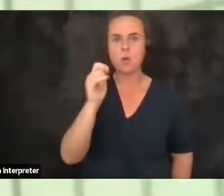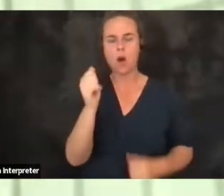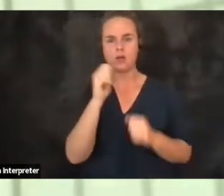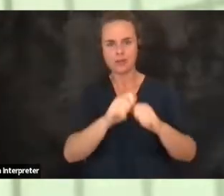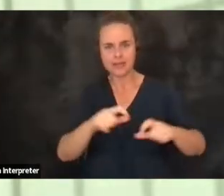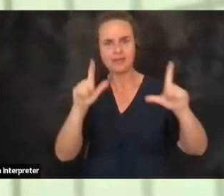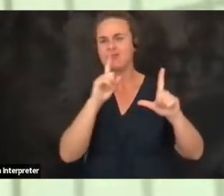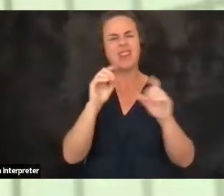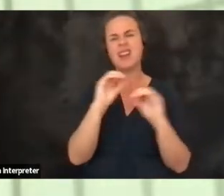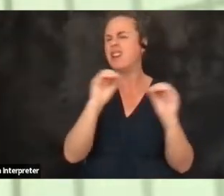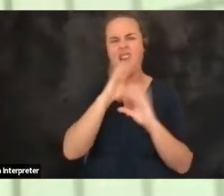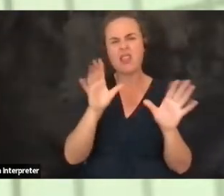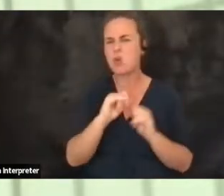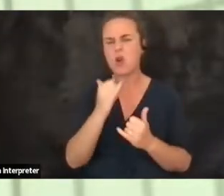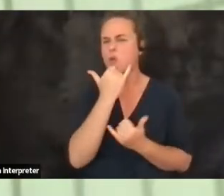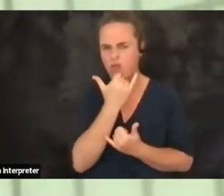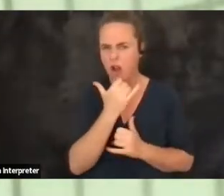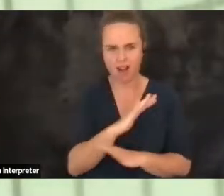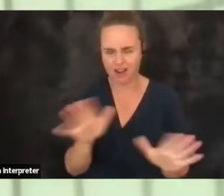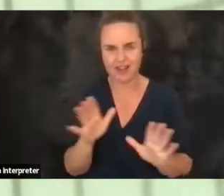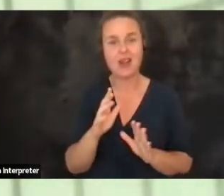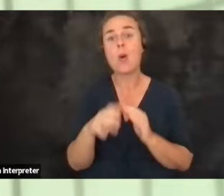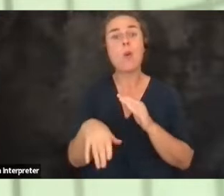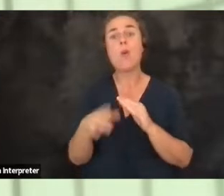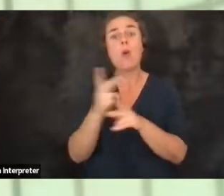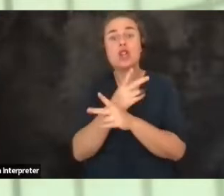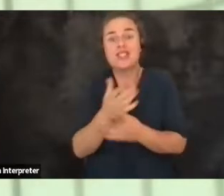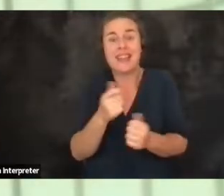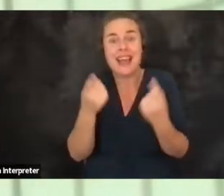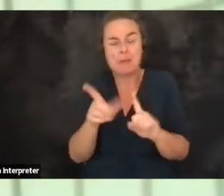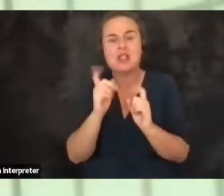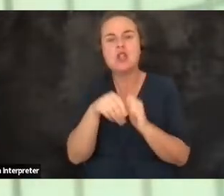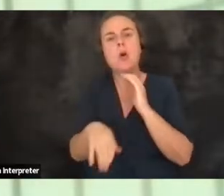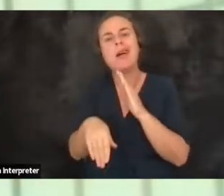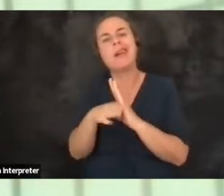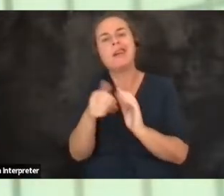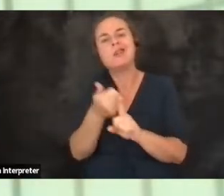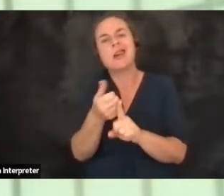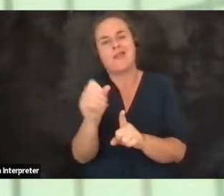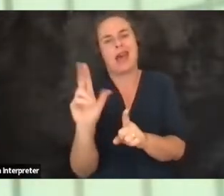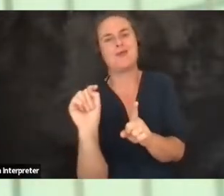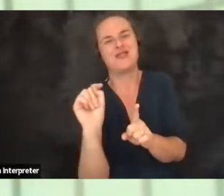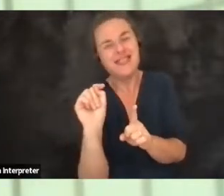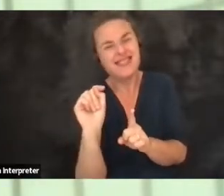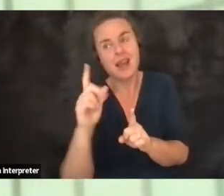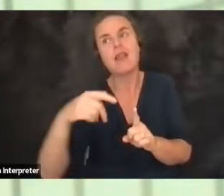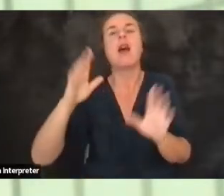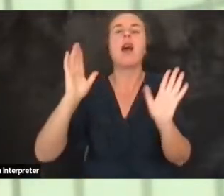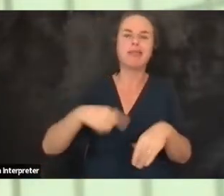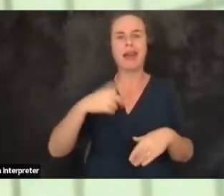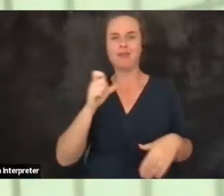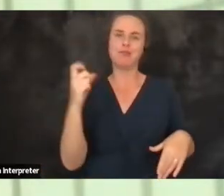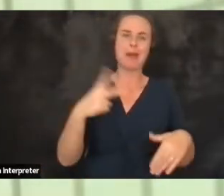can go wrong. Worst thing that happens is you boot yourself out of the meeting and come back in. So please experiment to your